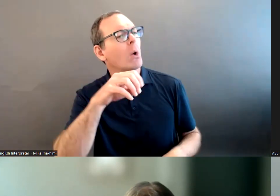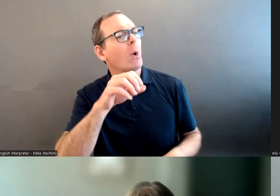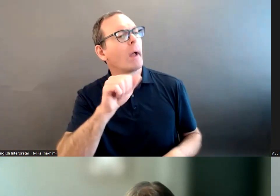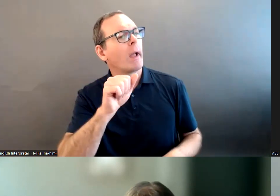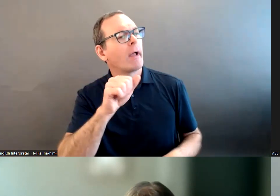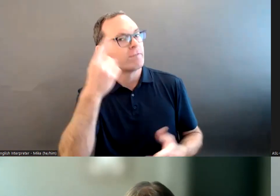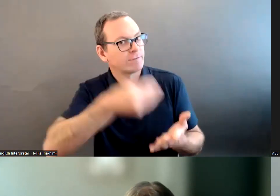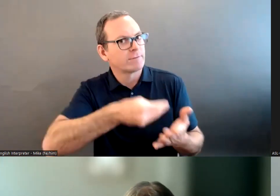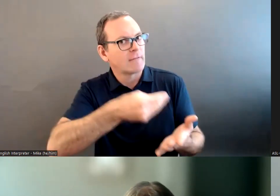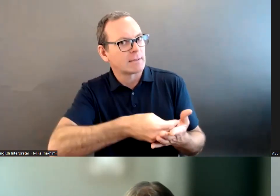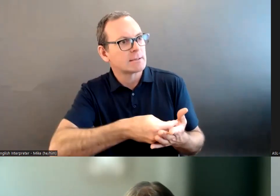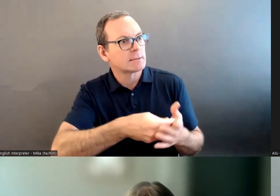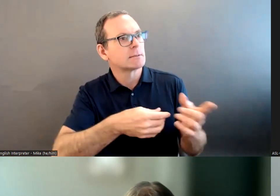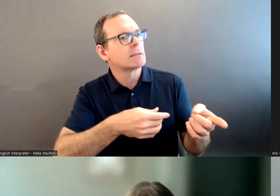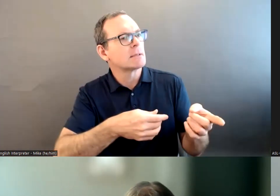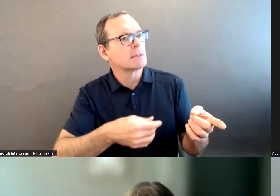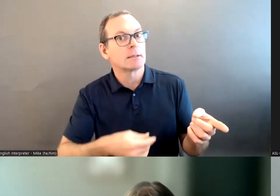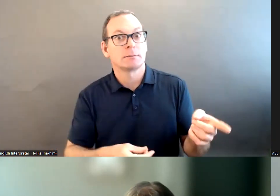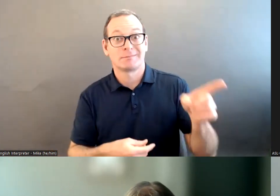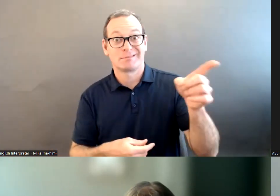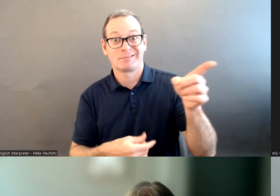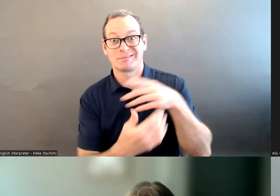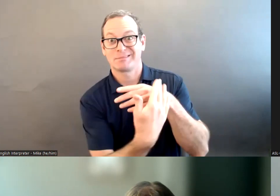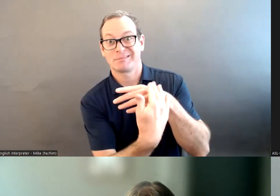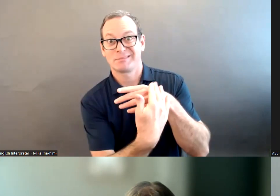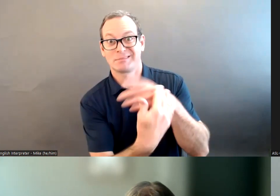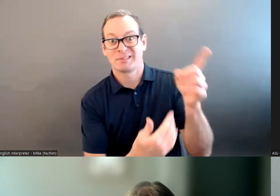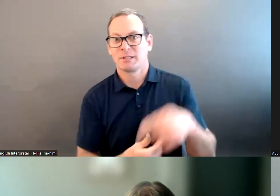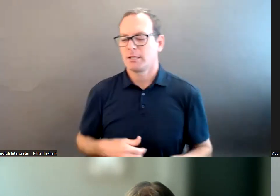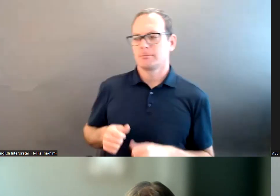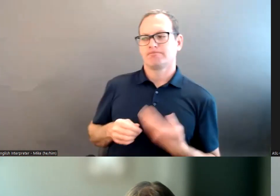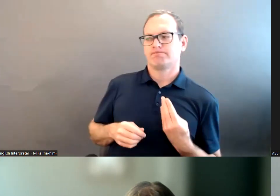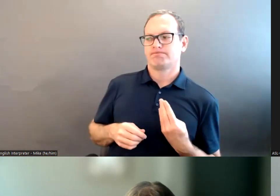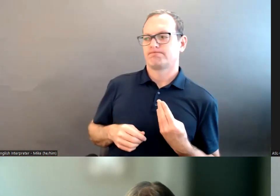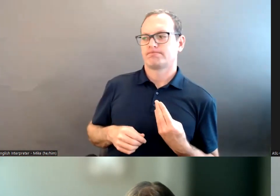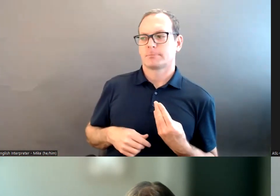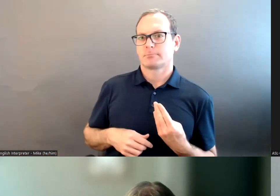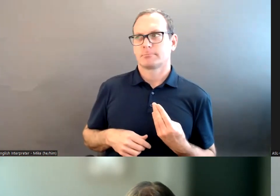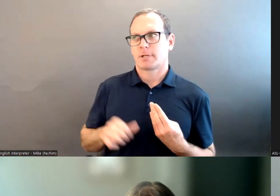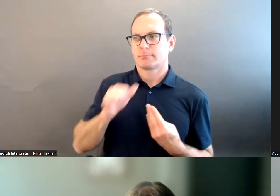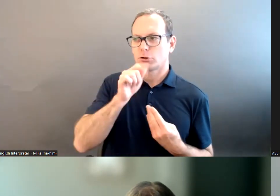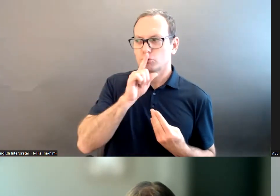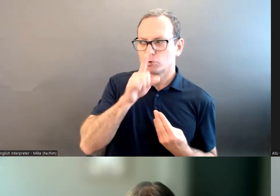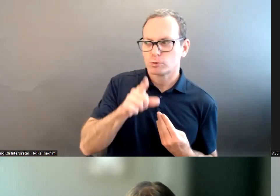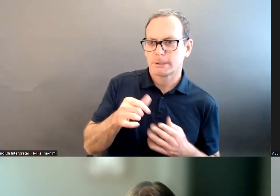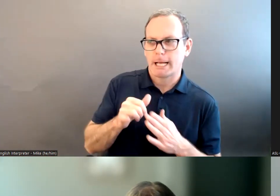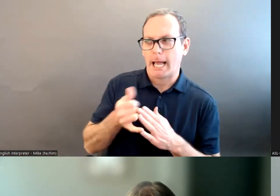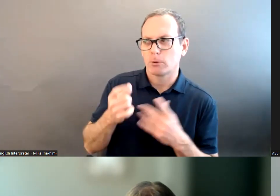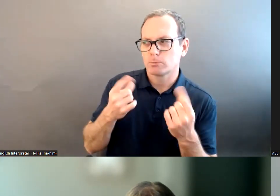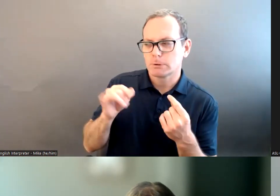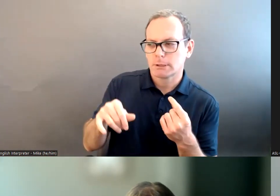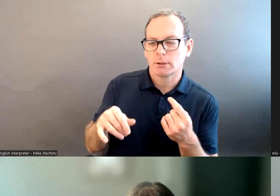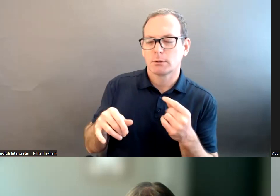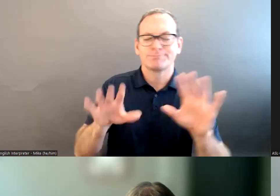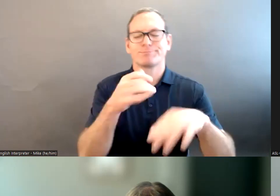that she did not know enough about us as a family, how to do this. The lawyer was very impatient